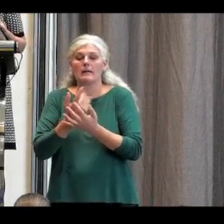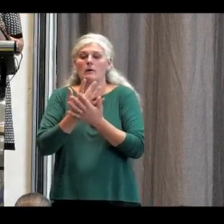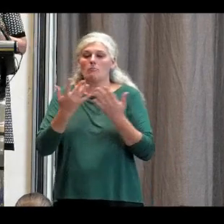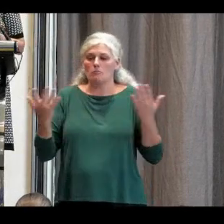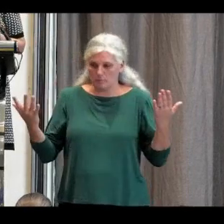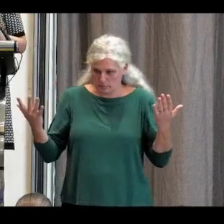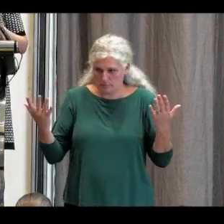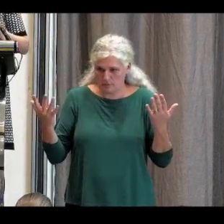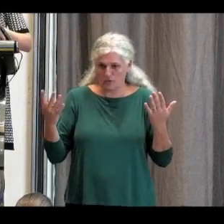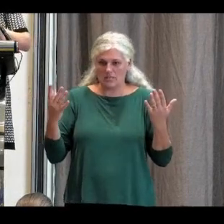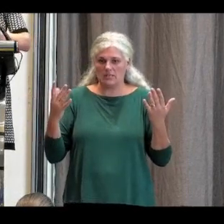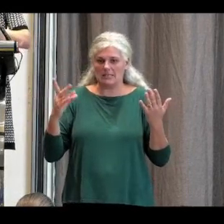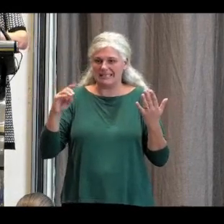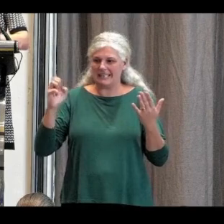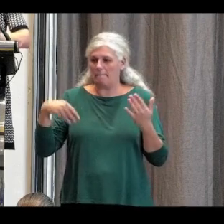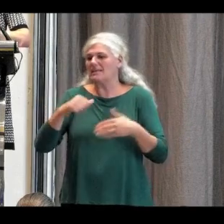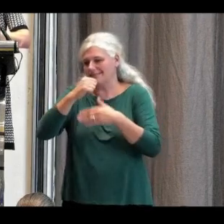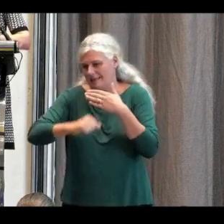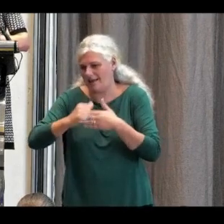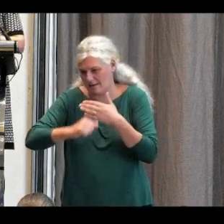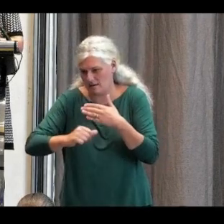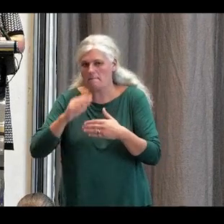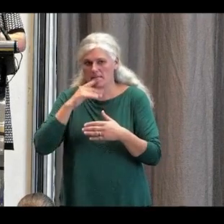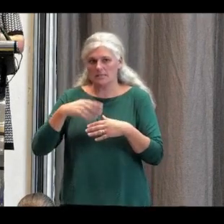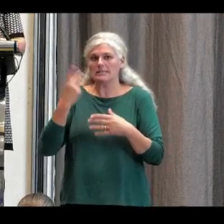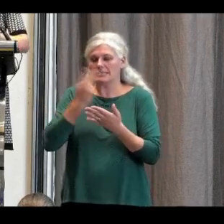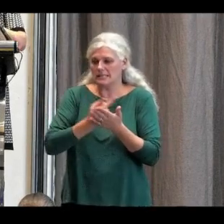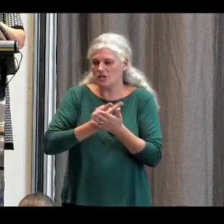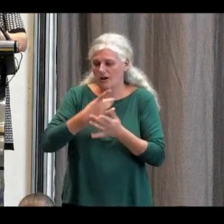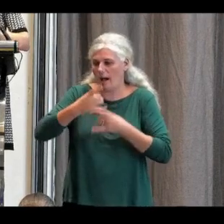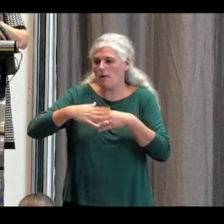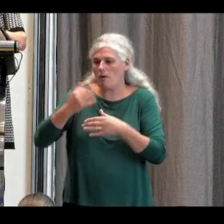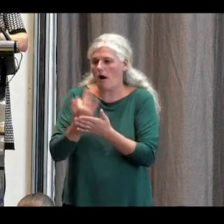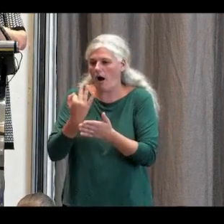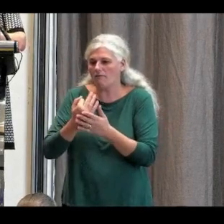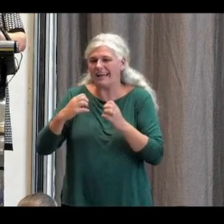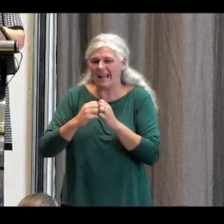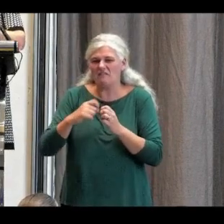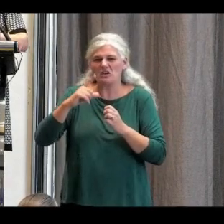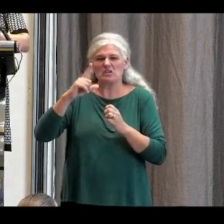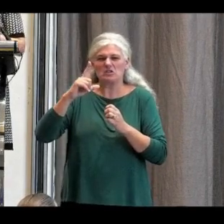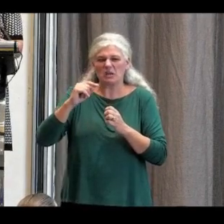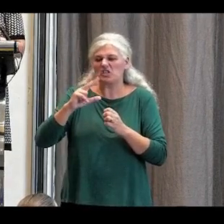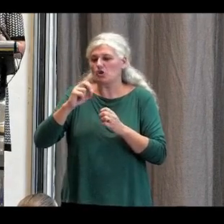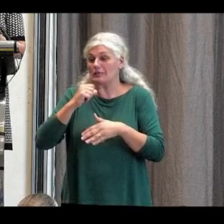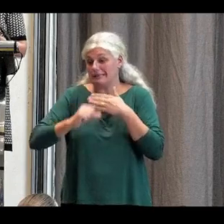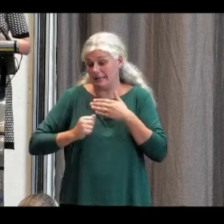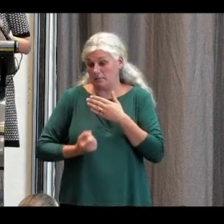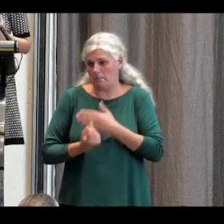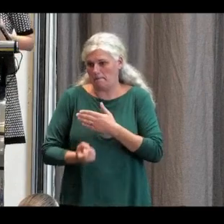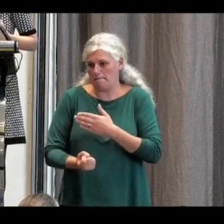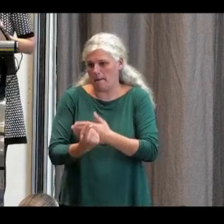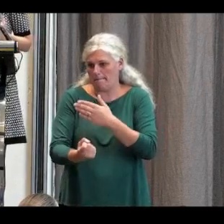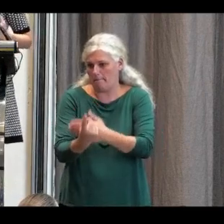multi-diem rhythmicity, that it means that seizures are more likely to happen every 20, 30 days